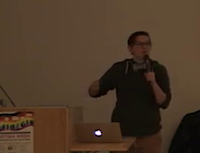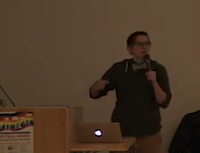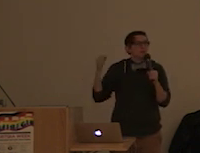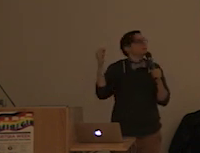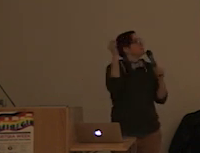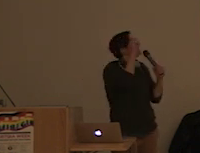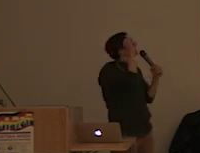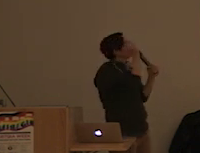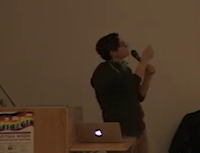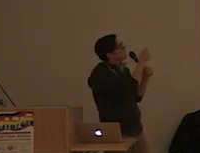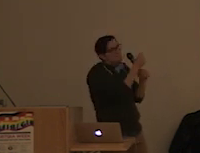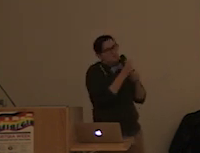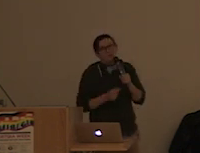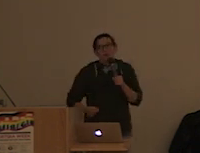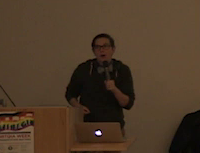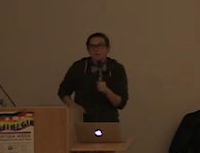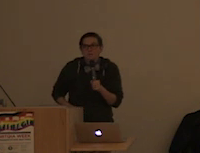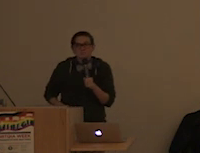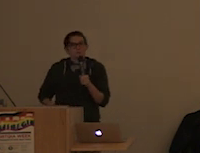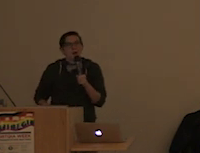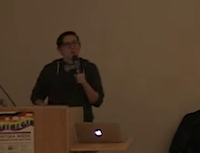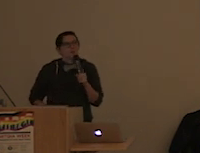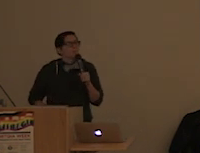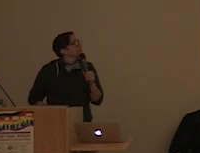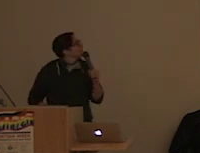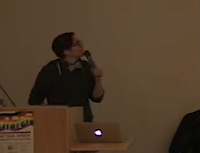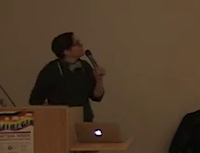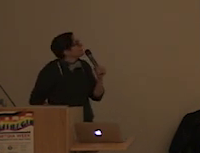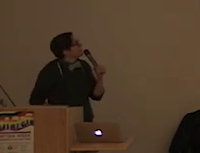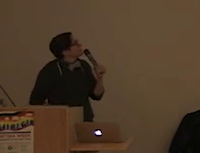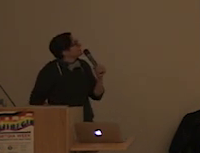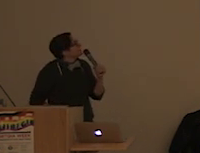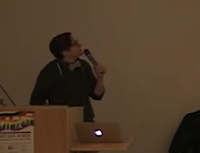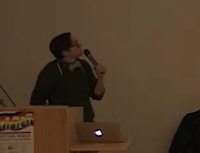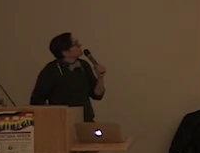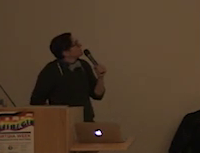It needs to be inscribed when we think about systems of power.